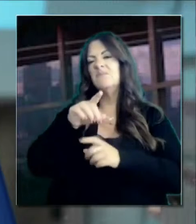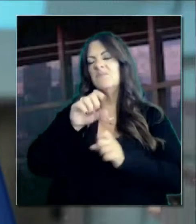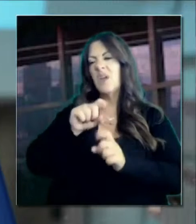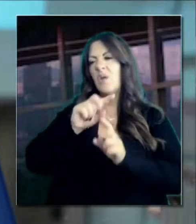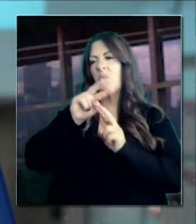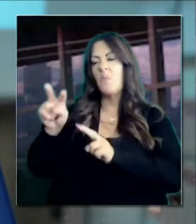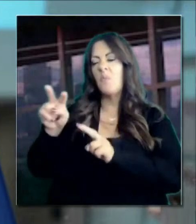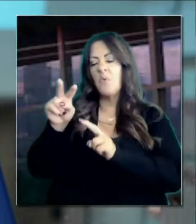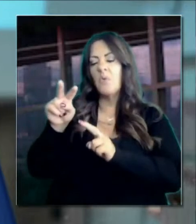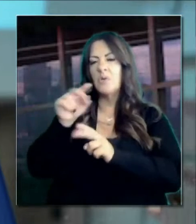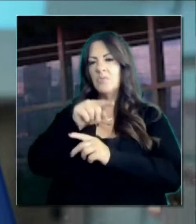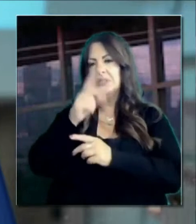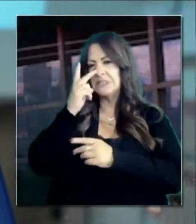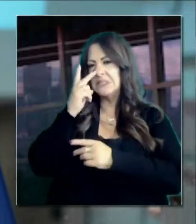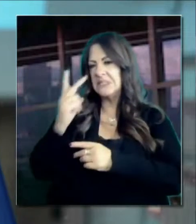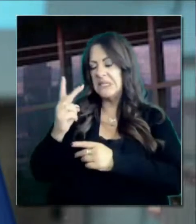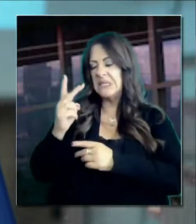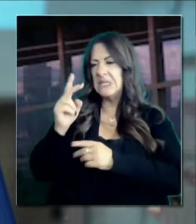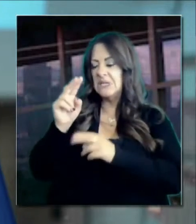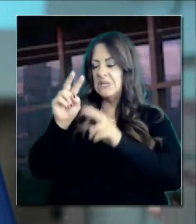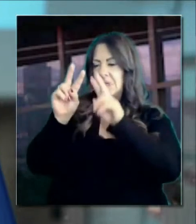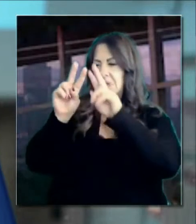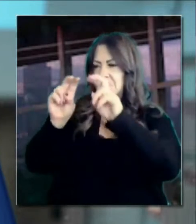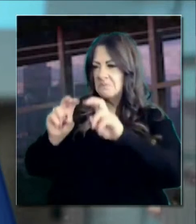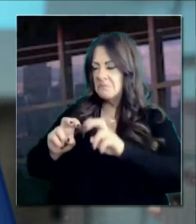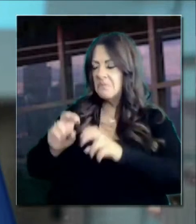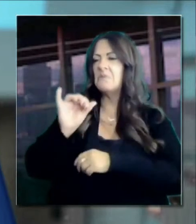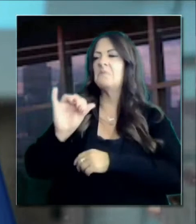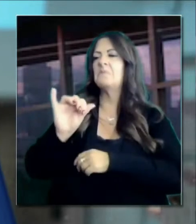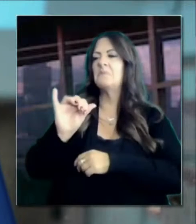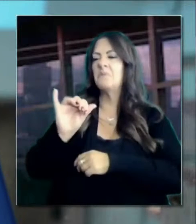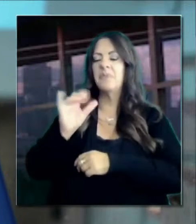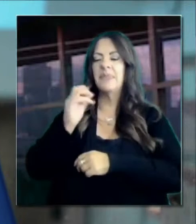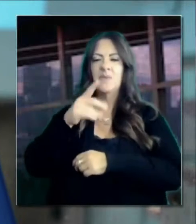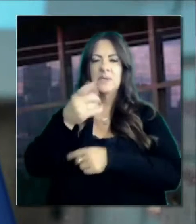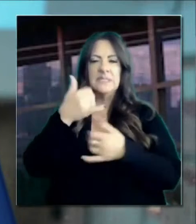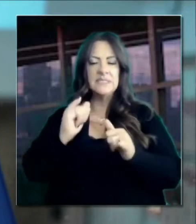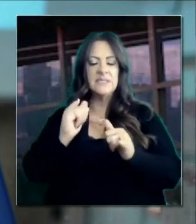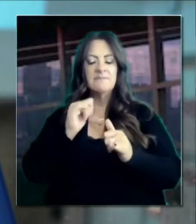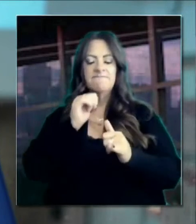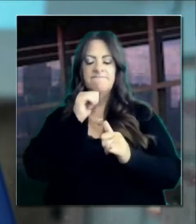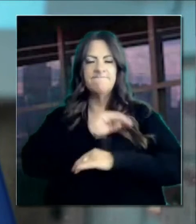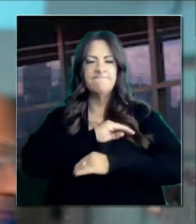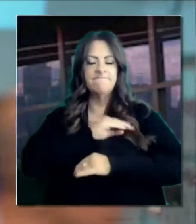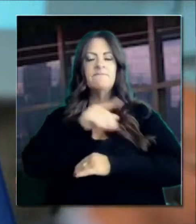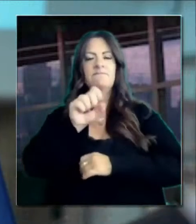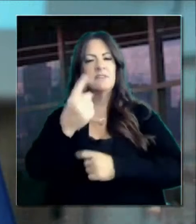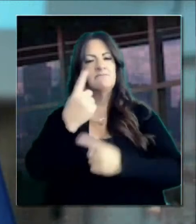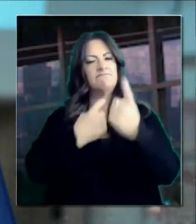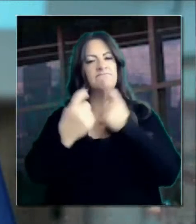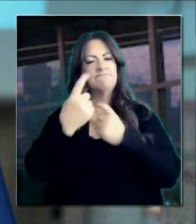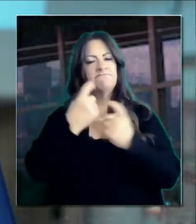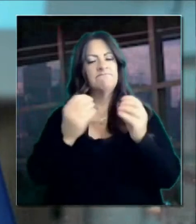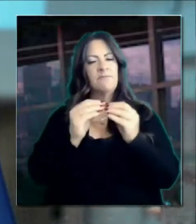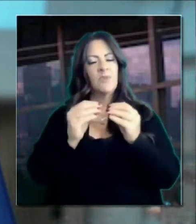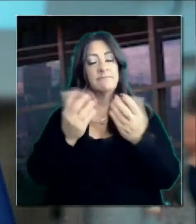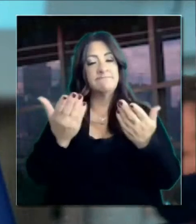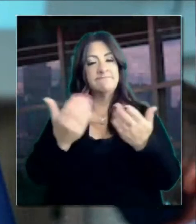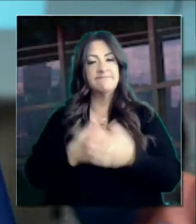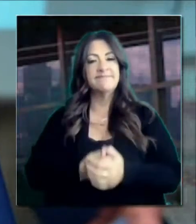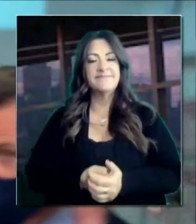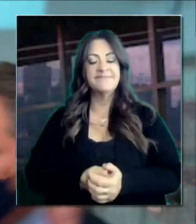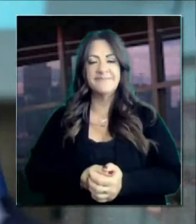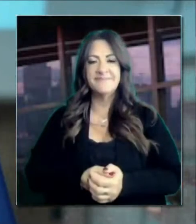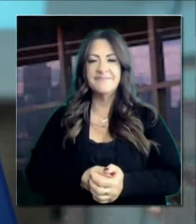there. And of course, if there's additional questions, we're happy to field those today and into the future. Thank you.